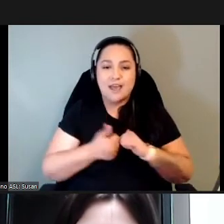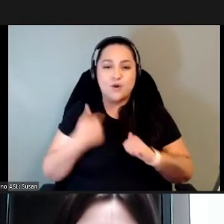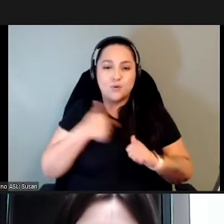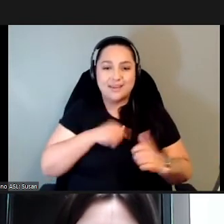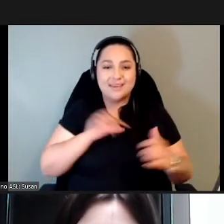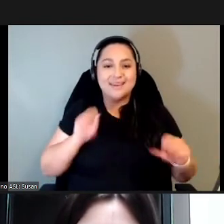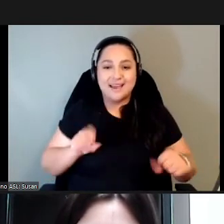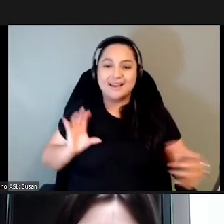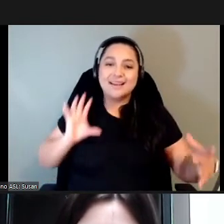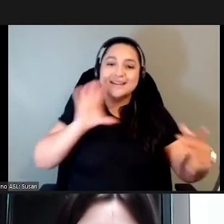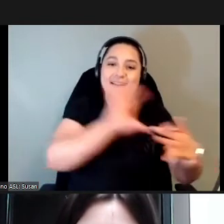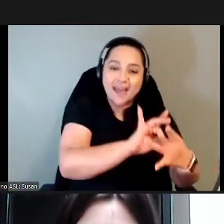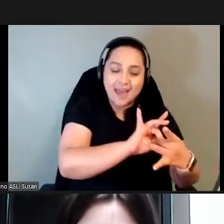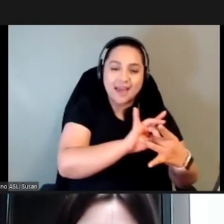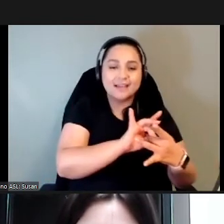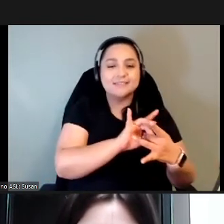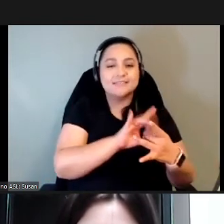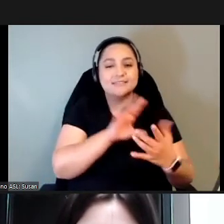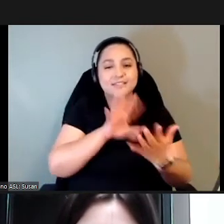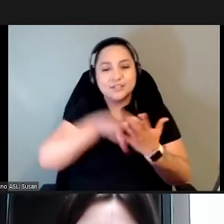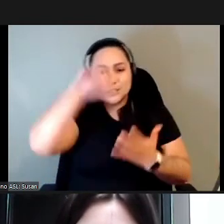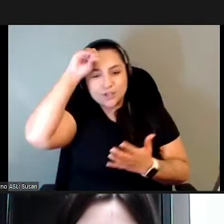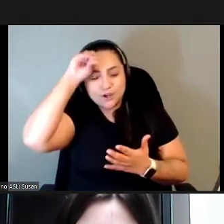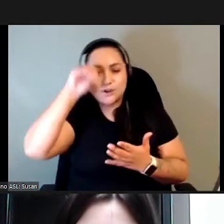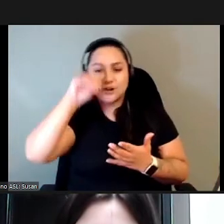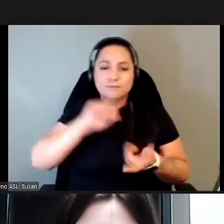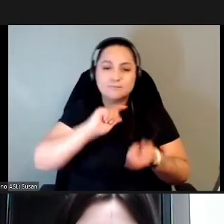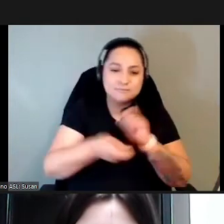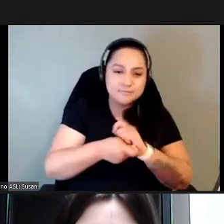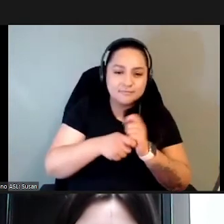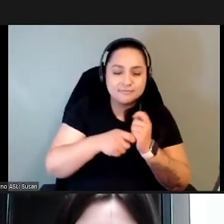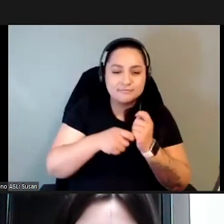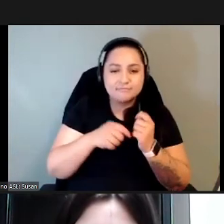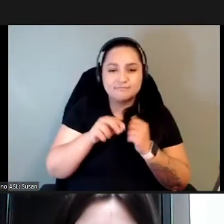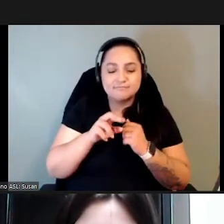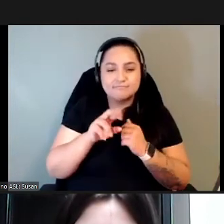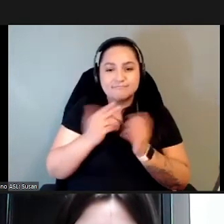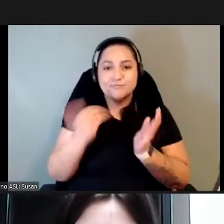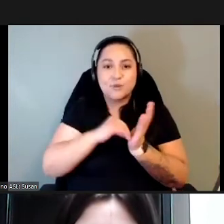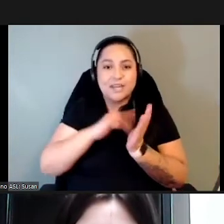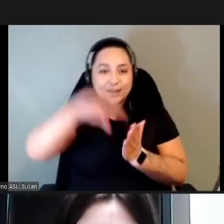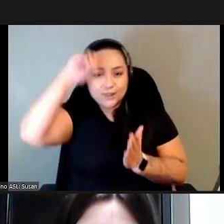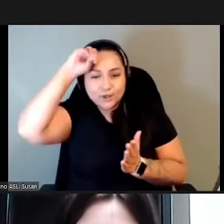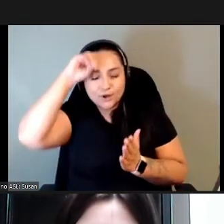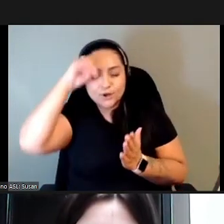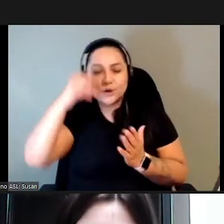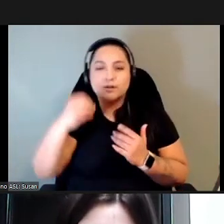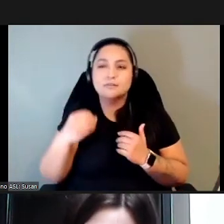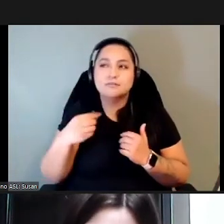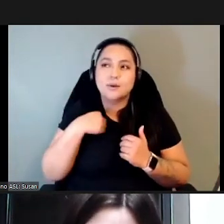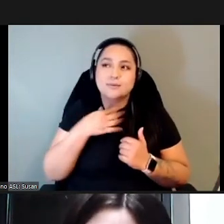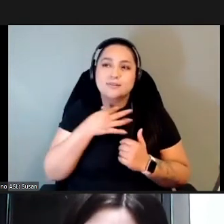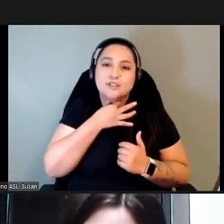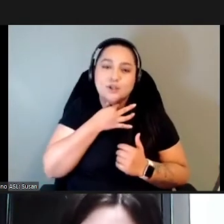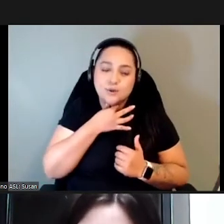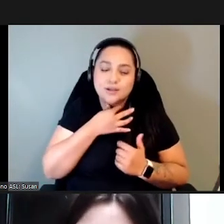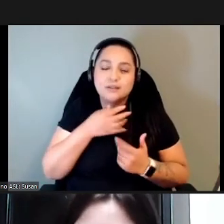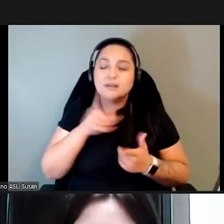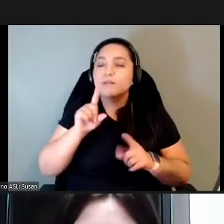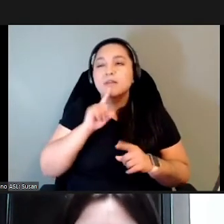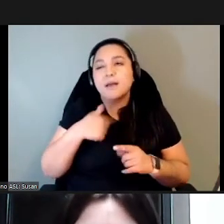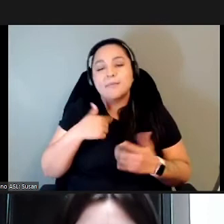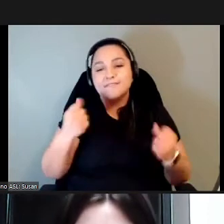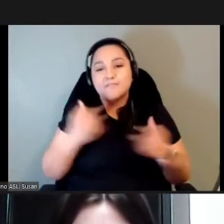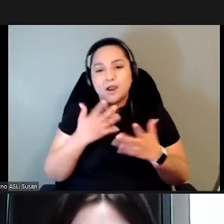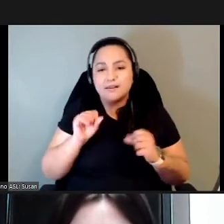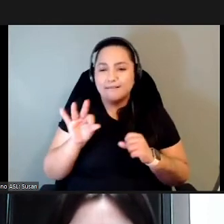is afoot in all of this work. And I was just curious, and I was afraid of getting wonky about this, but can you